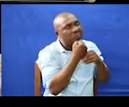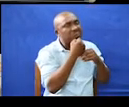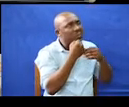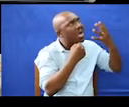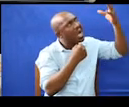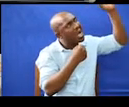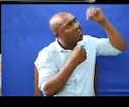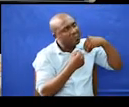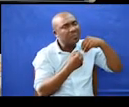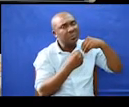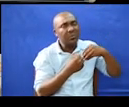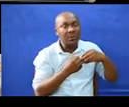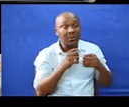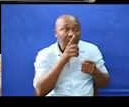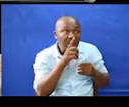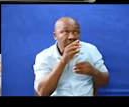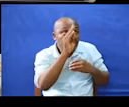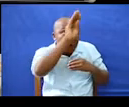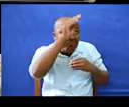short-necked giraffe.